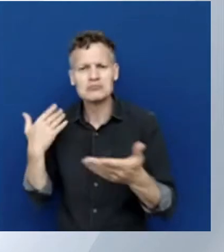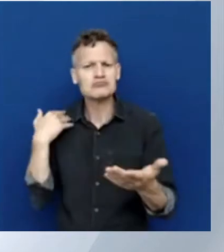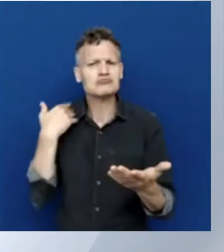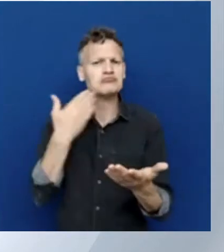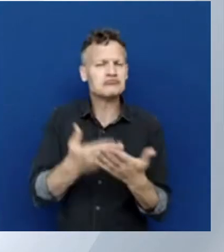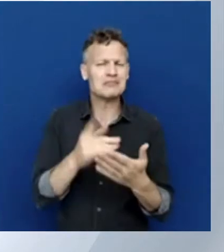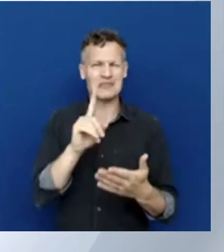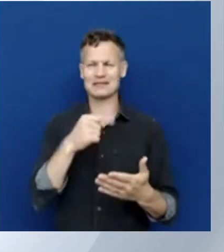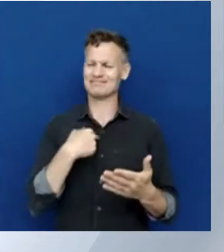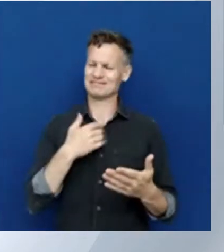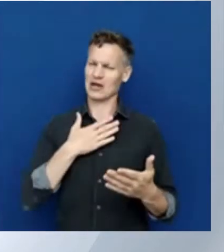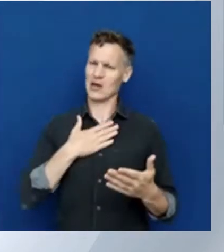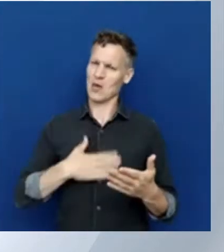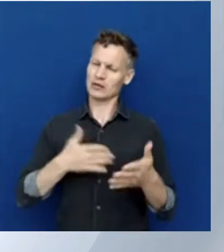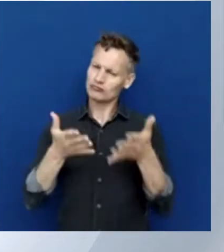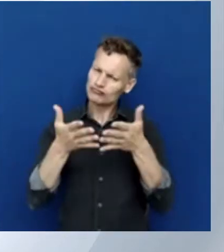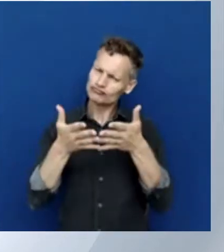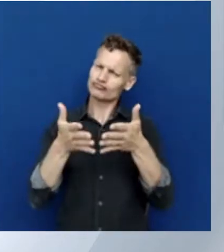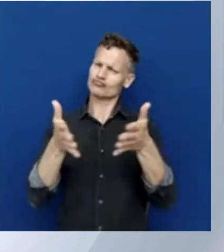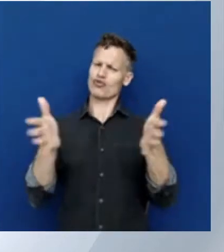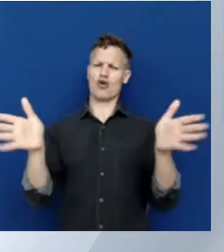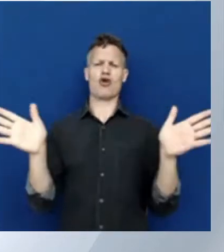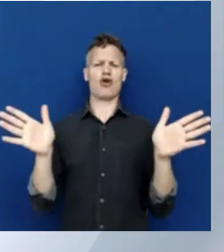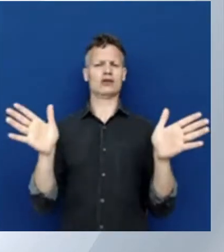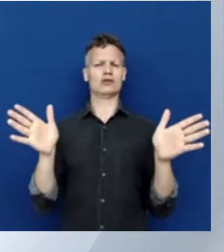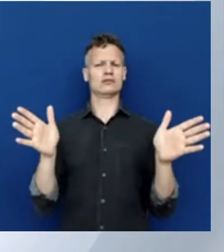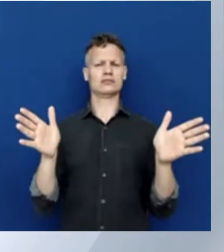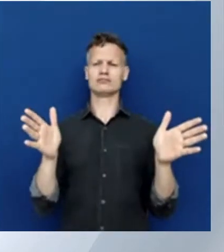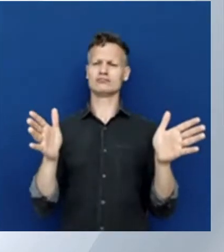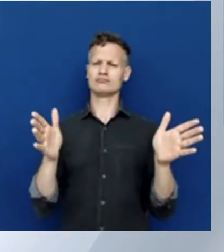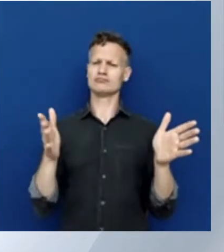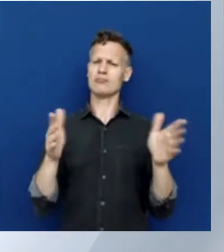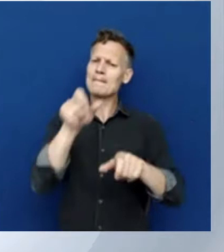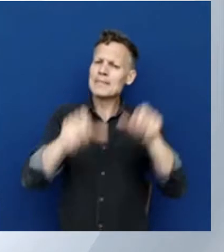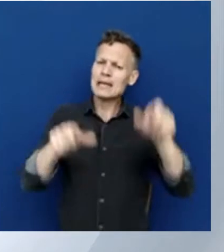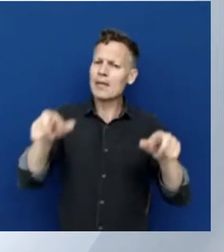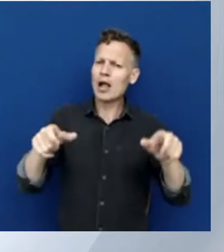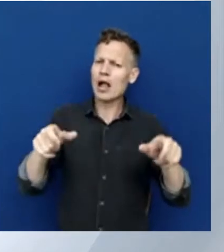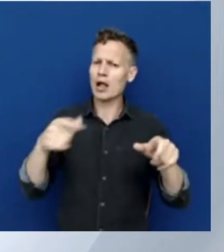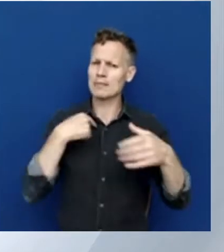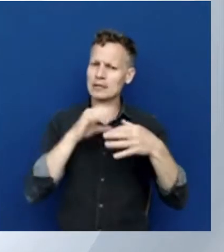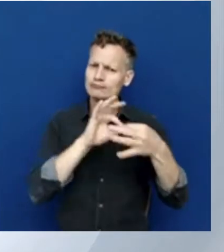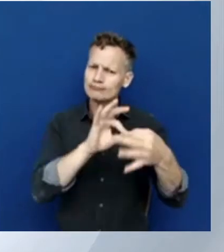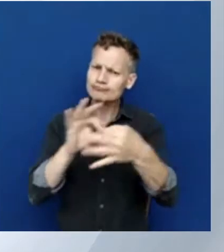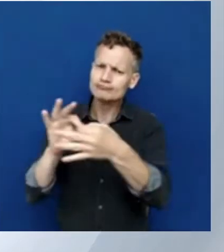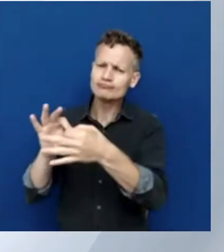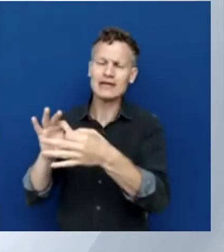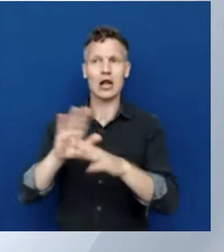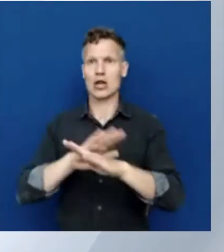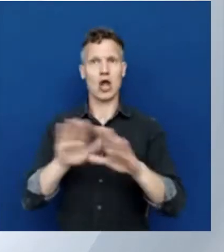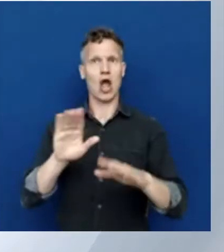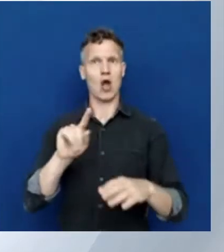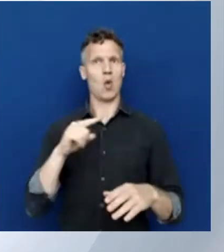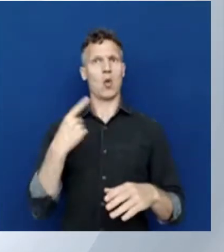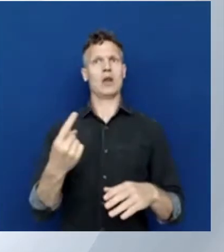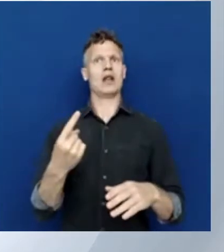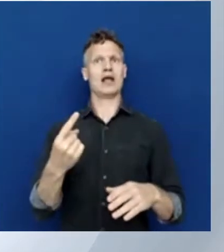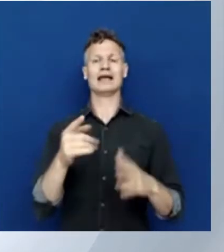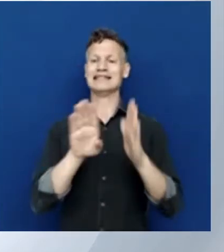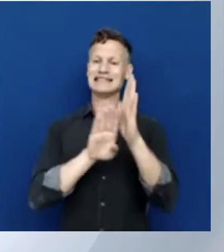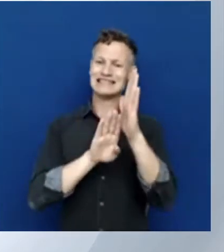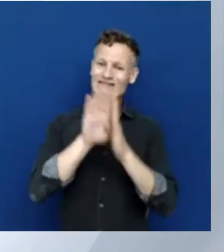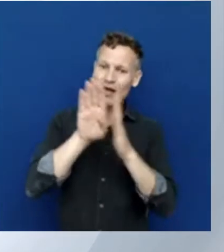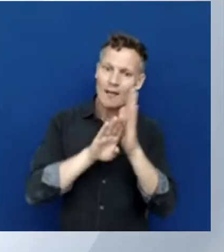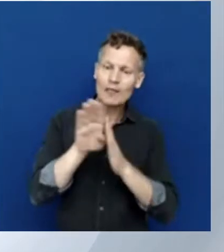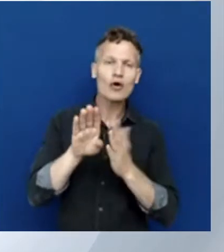participation, and I really changed the topic to accessibility all, because it's not only developers that I was approaching, it's your business analysts, your